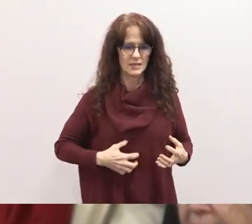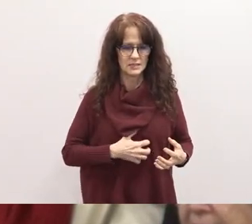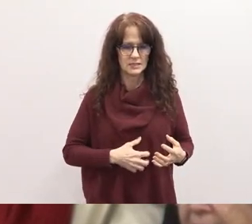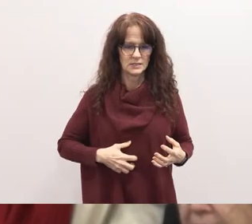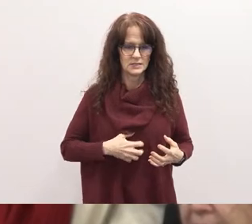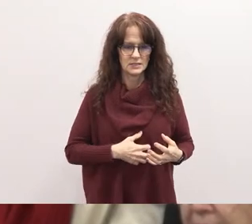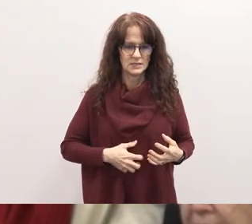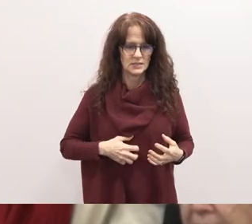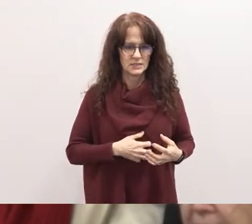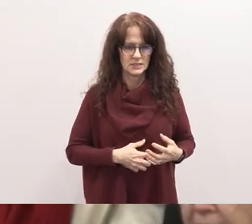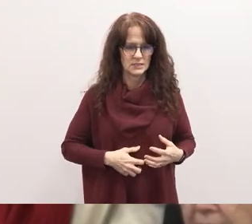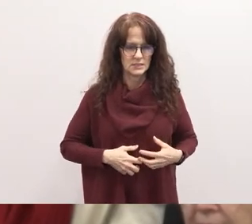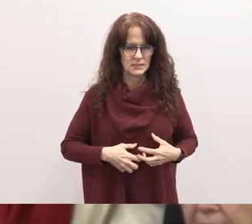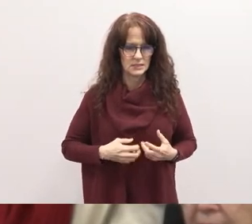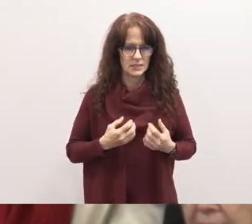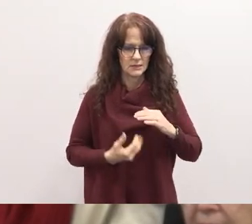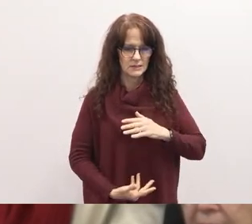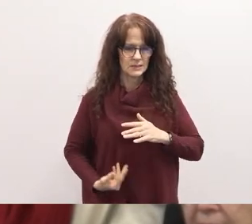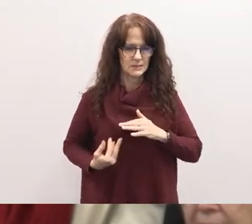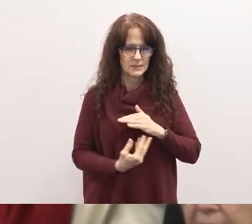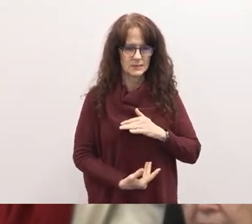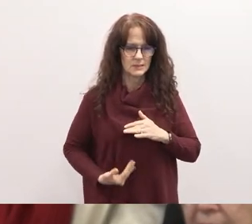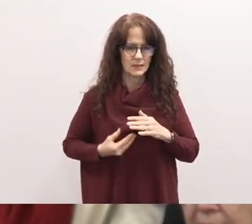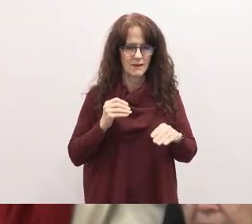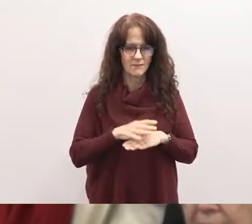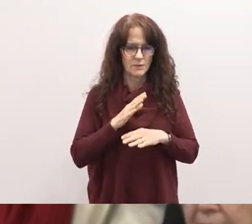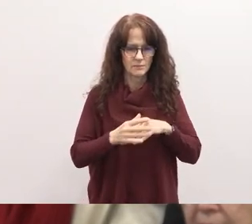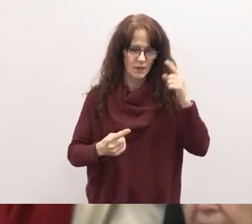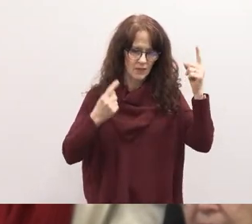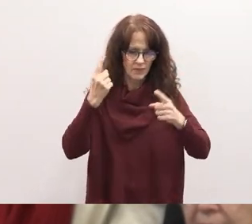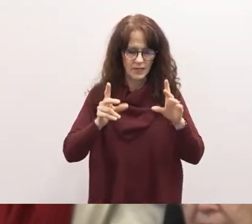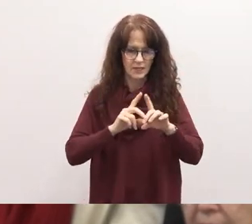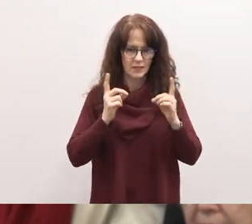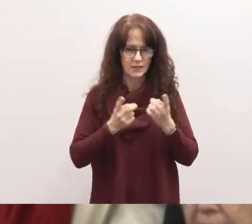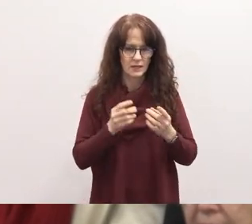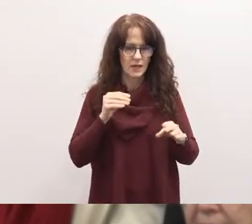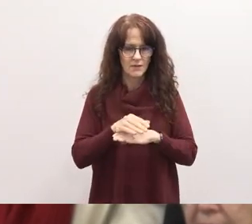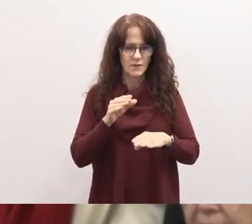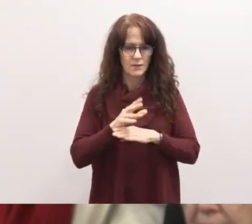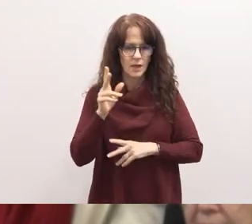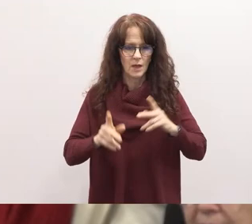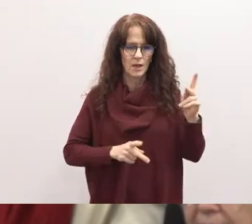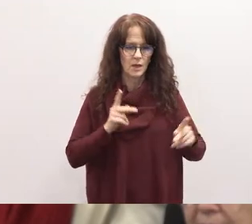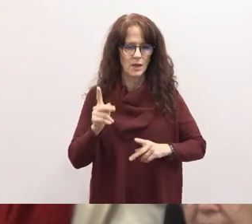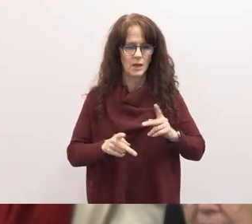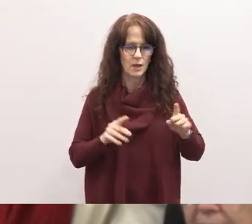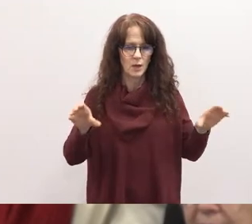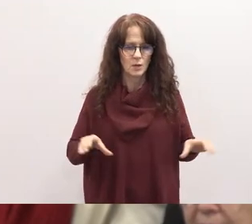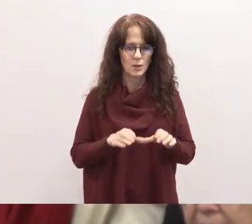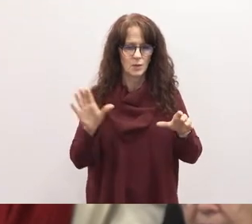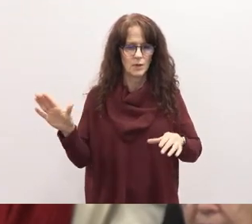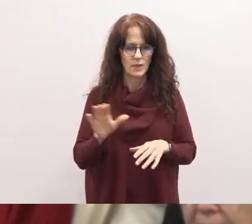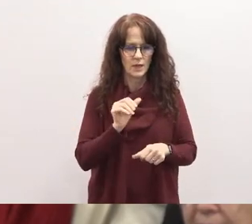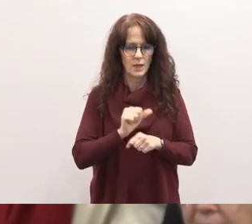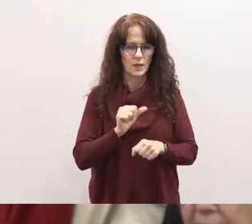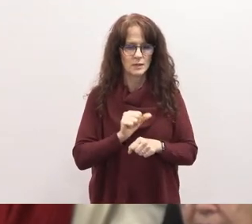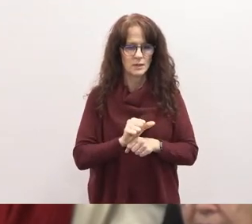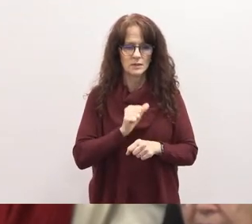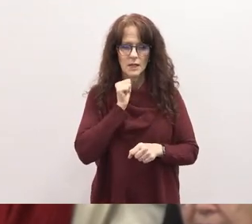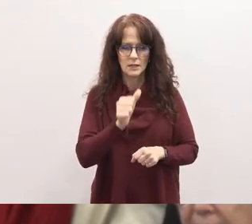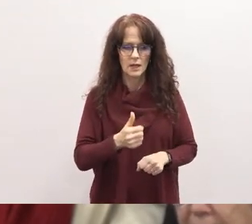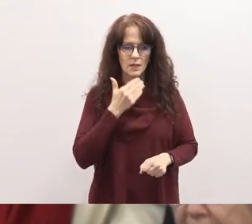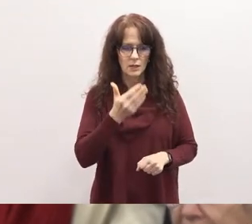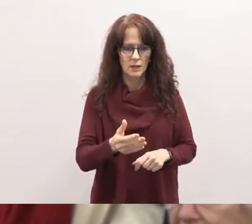festers. It influences how people think of the district. It influences how people do their jobs. It's not a